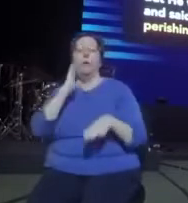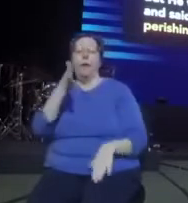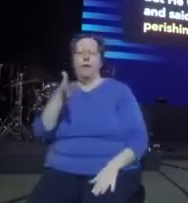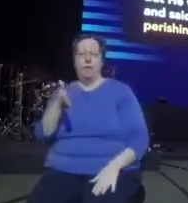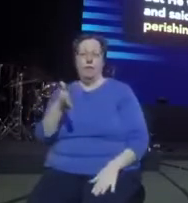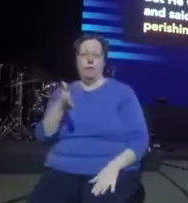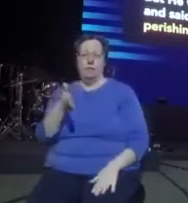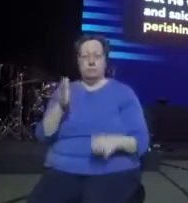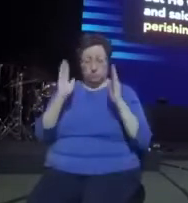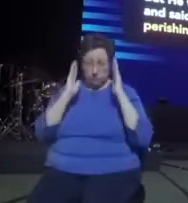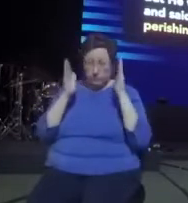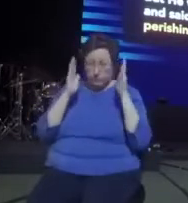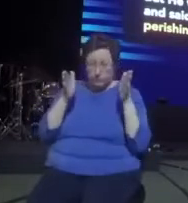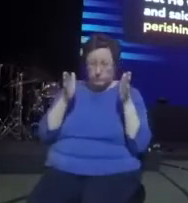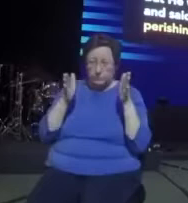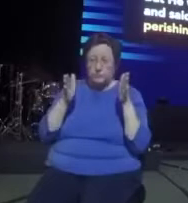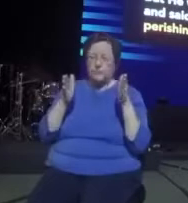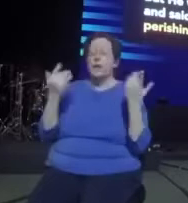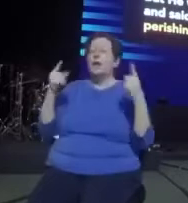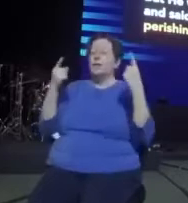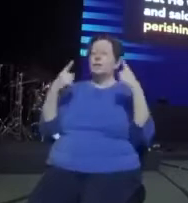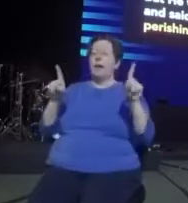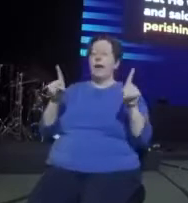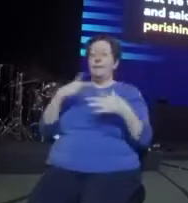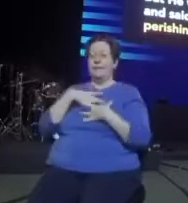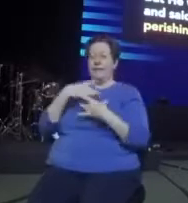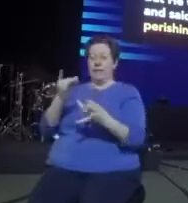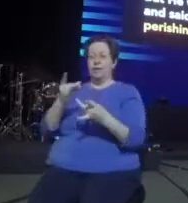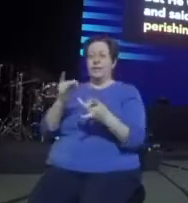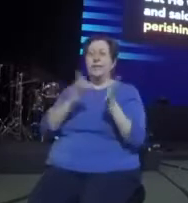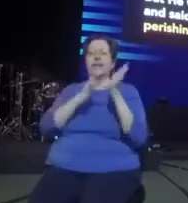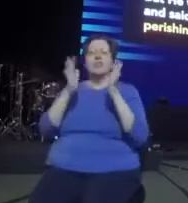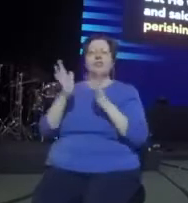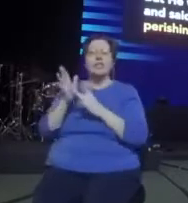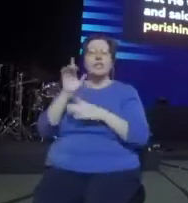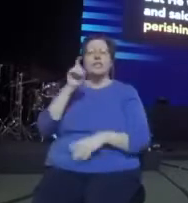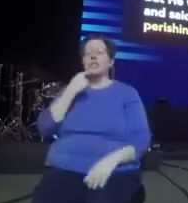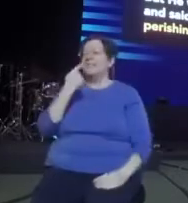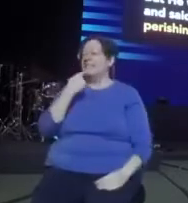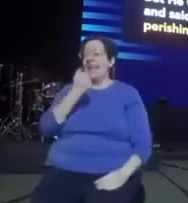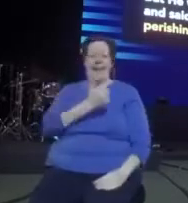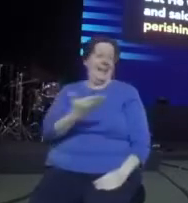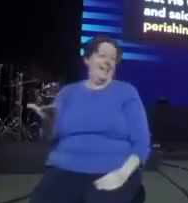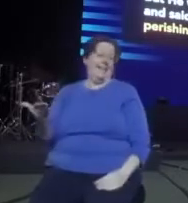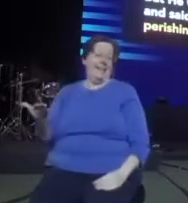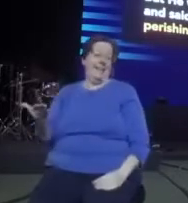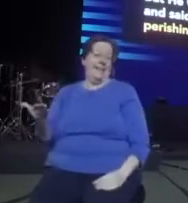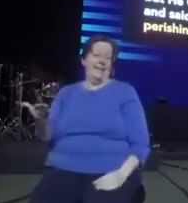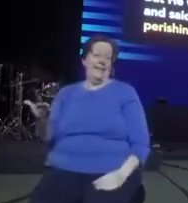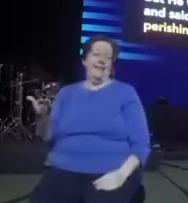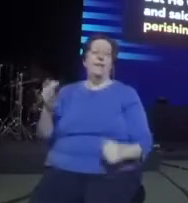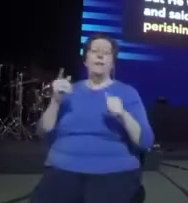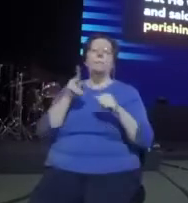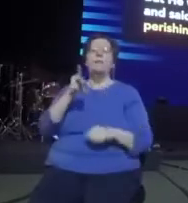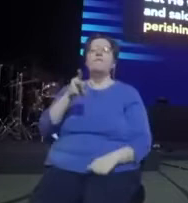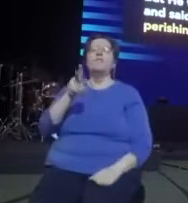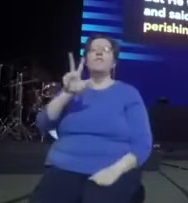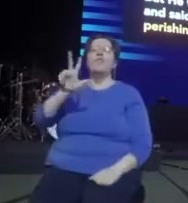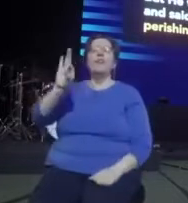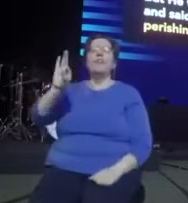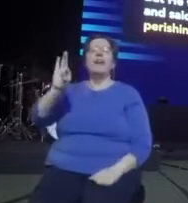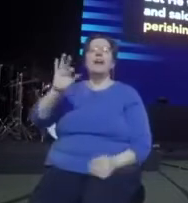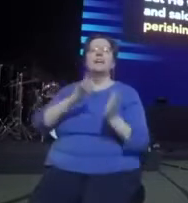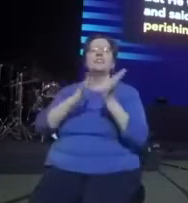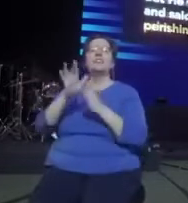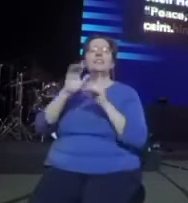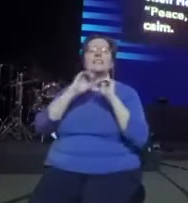me? And then what happens is really fascinating, because Jesus could have said anything to them, but in verse number 39, he makes this